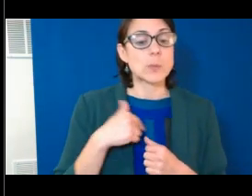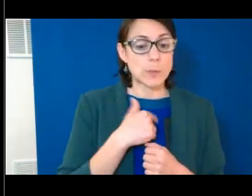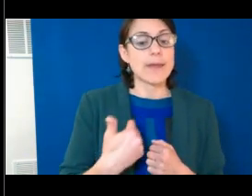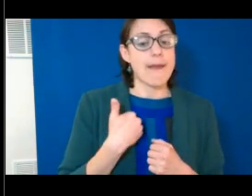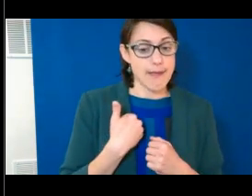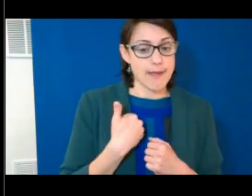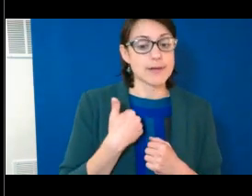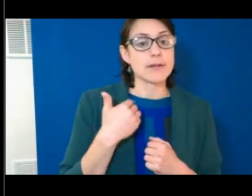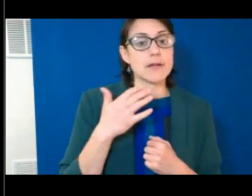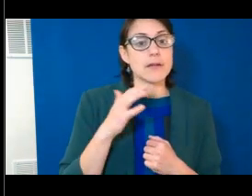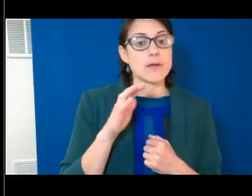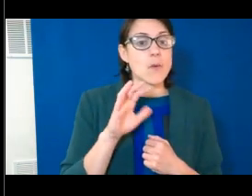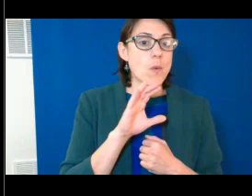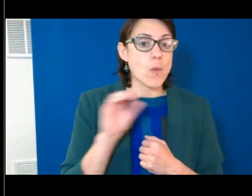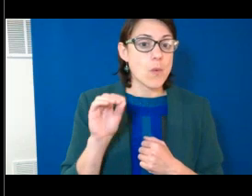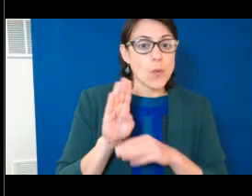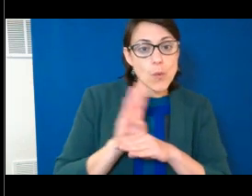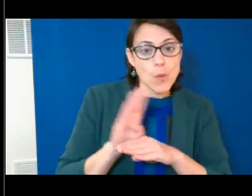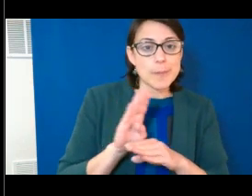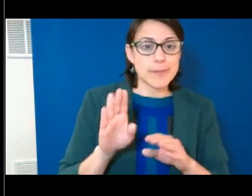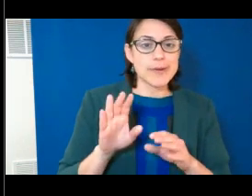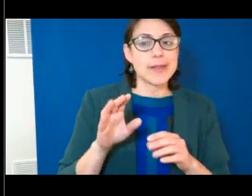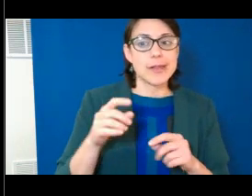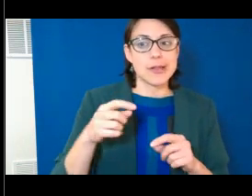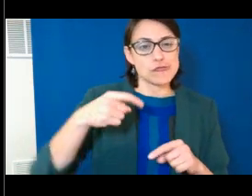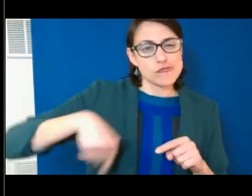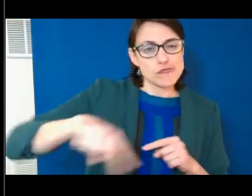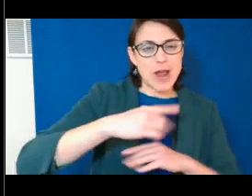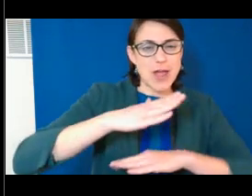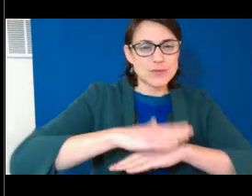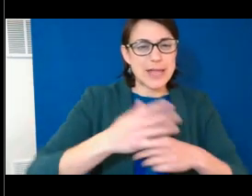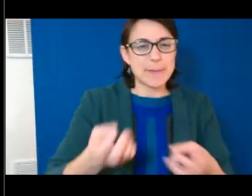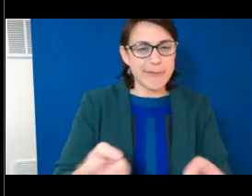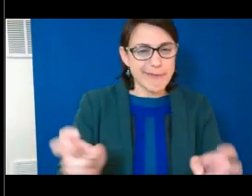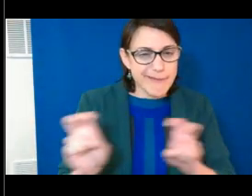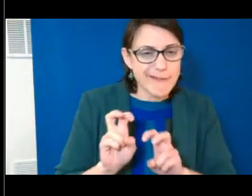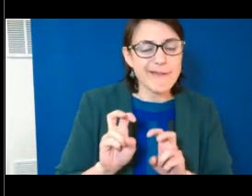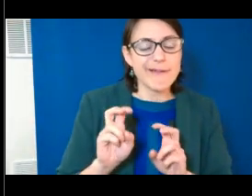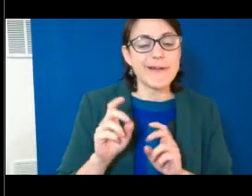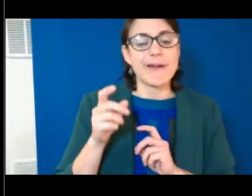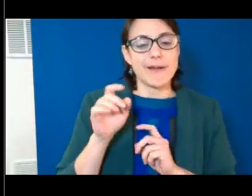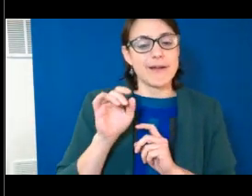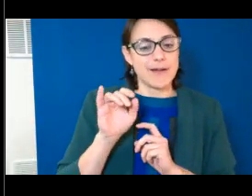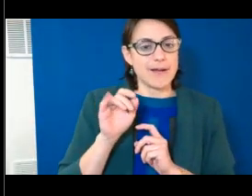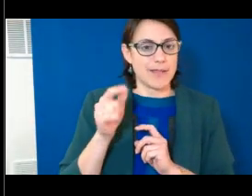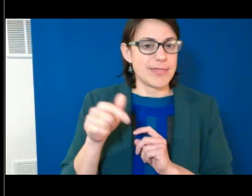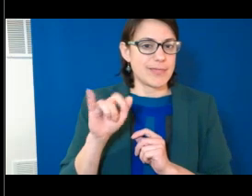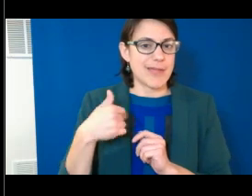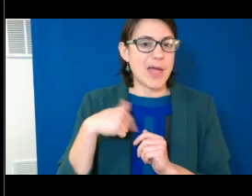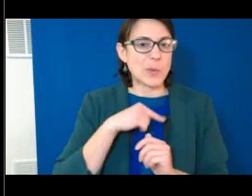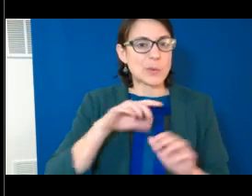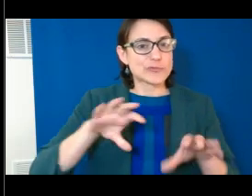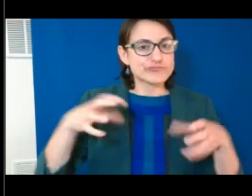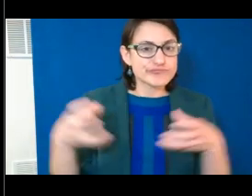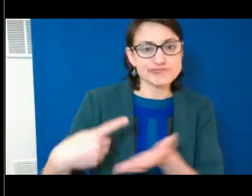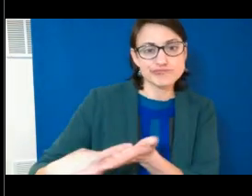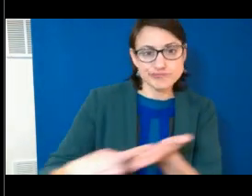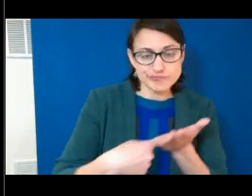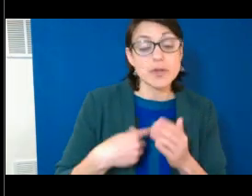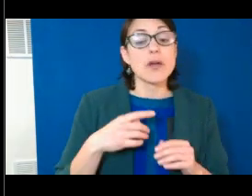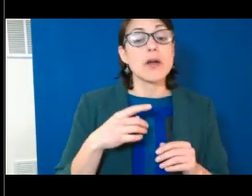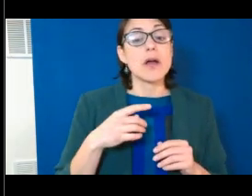McCarthy was sort of facilitating for us. So I wasn't there because it was before my time in the program, but my understanding from what happened is it was